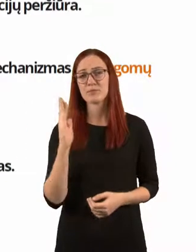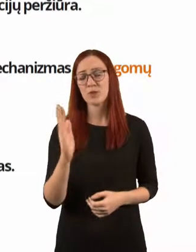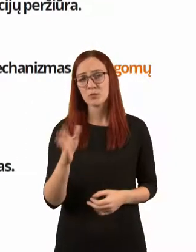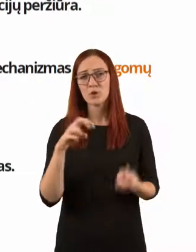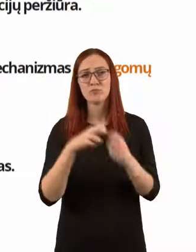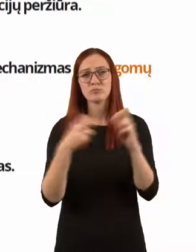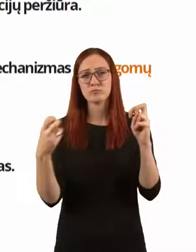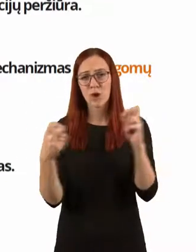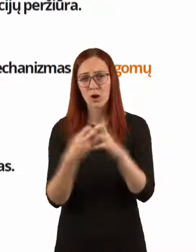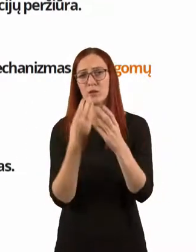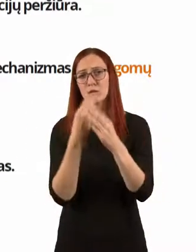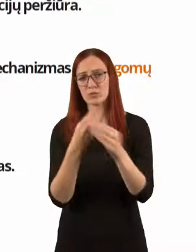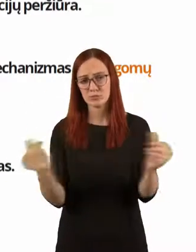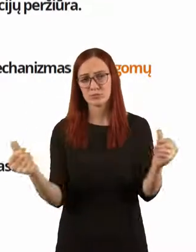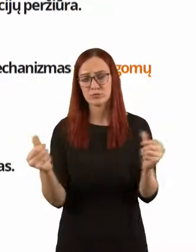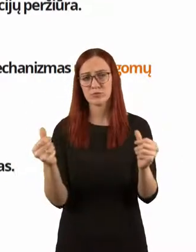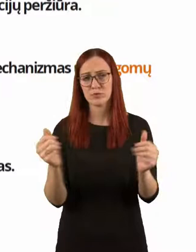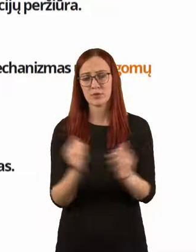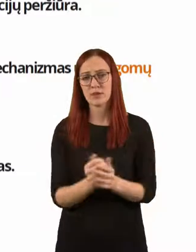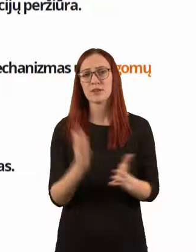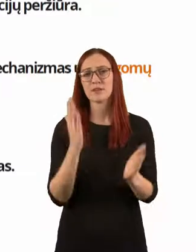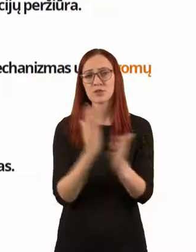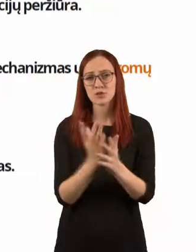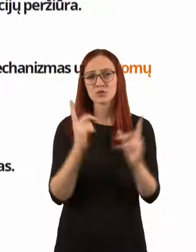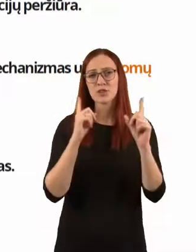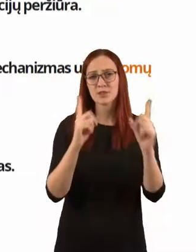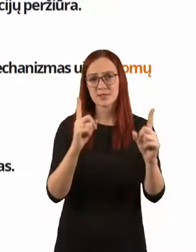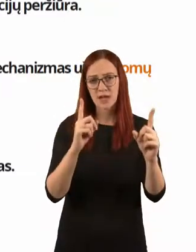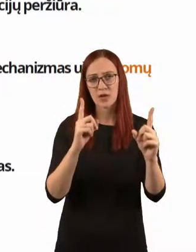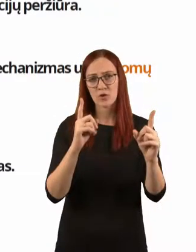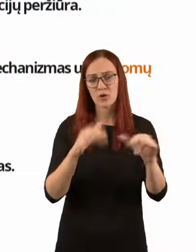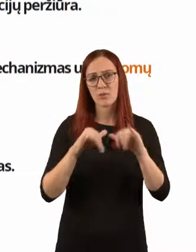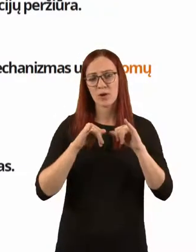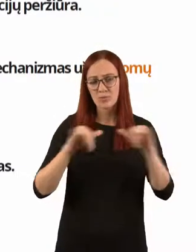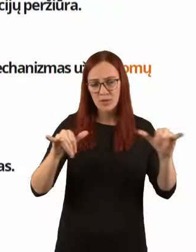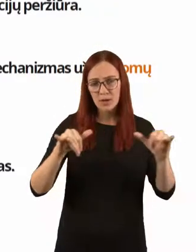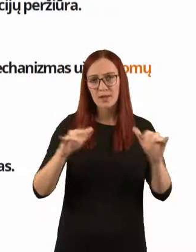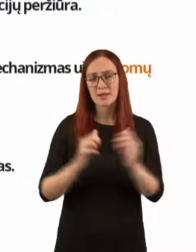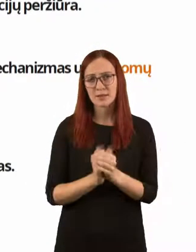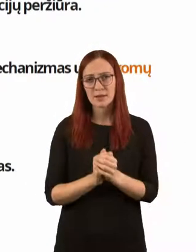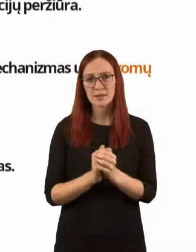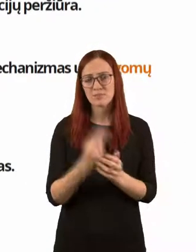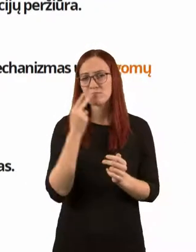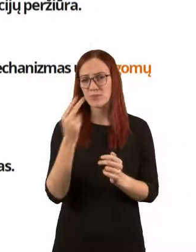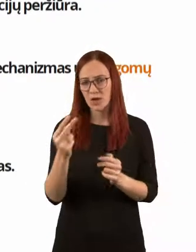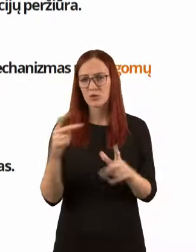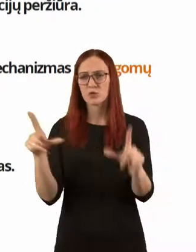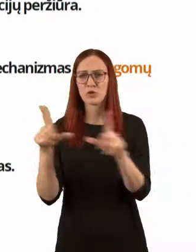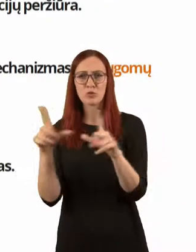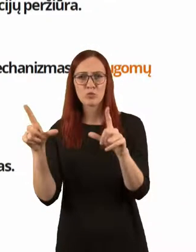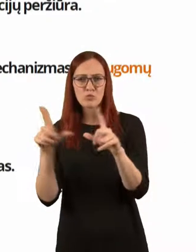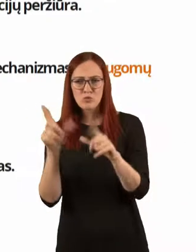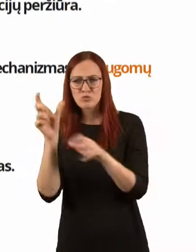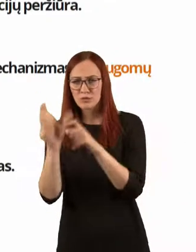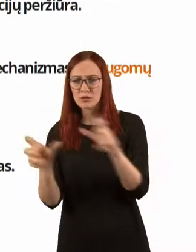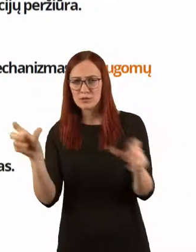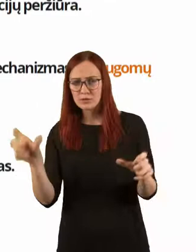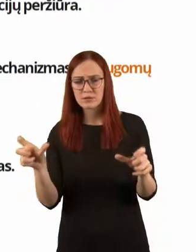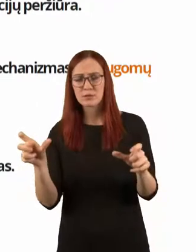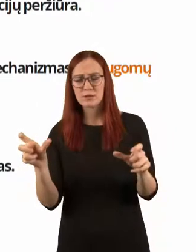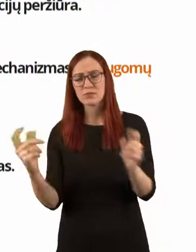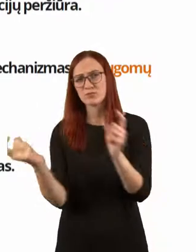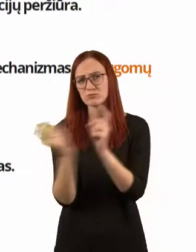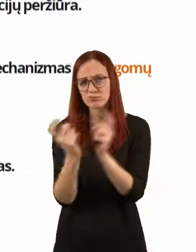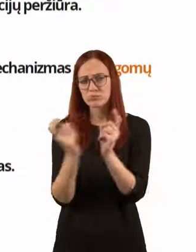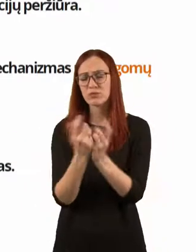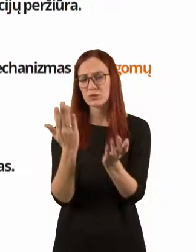also entails certain responsibilities. And we need to address